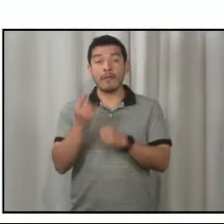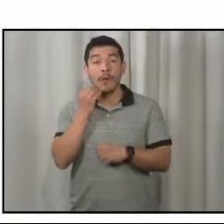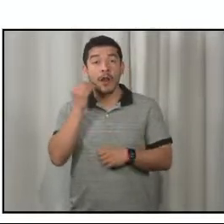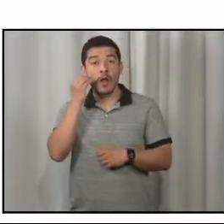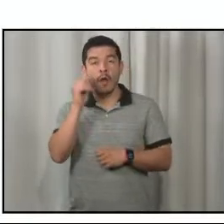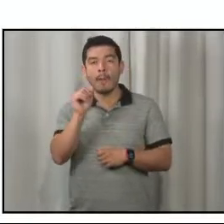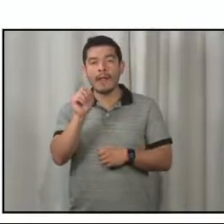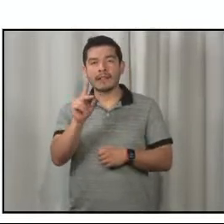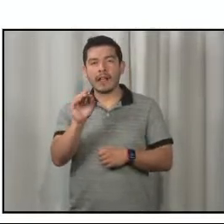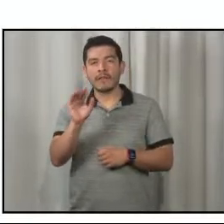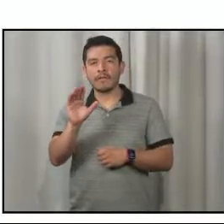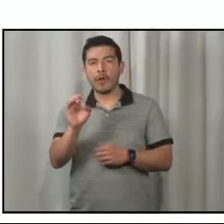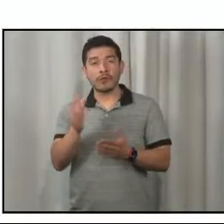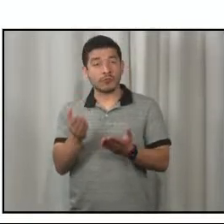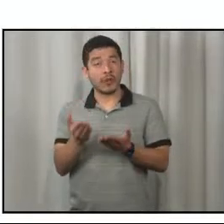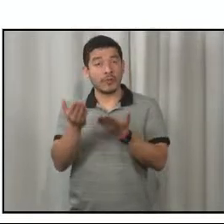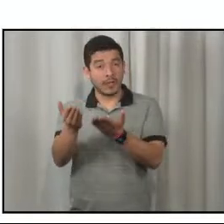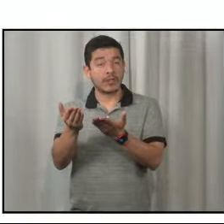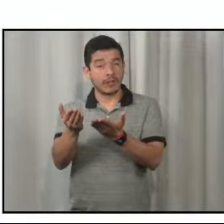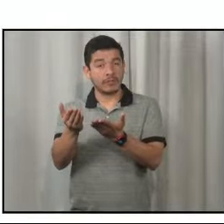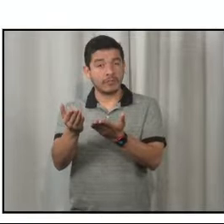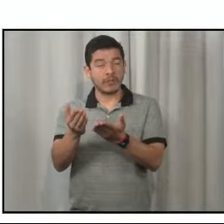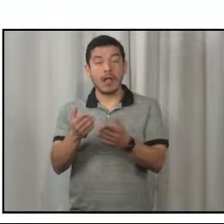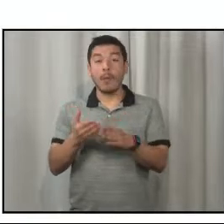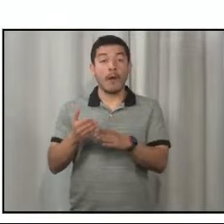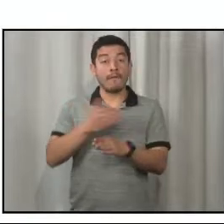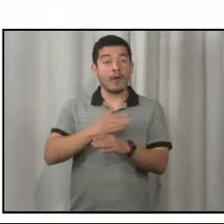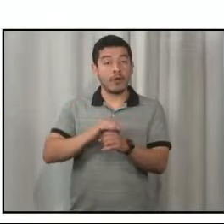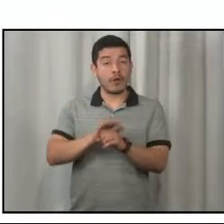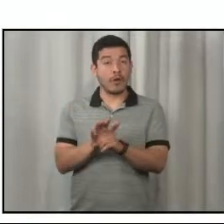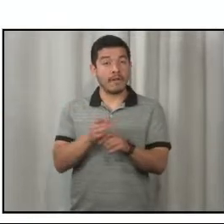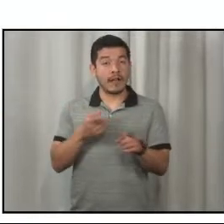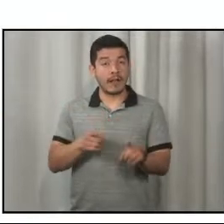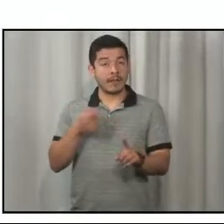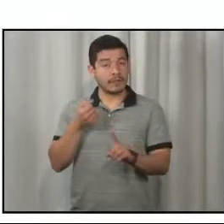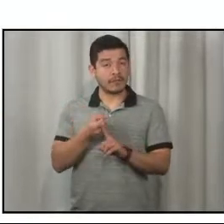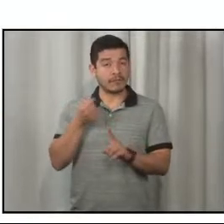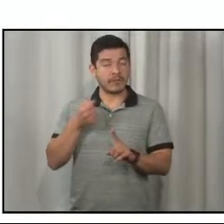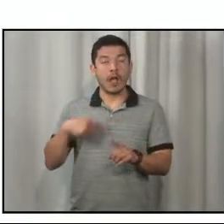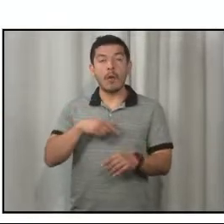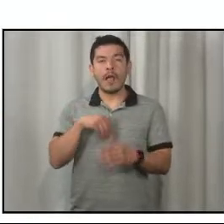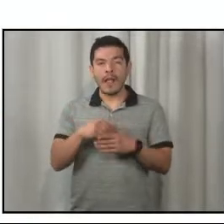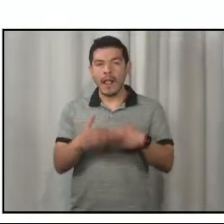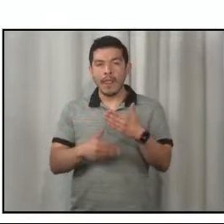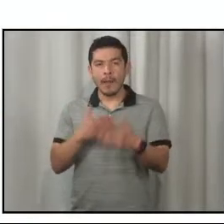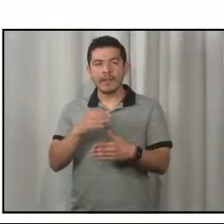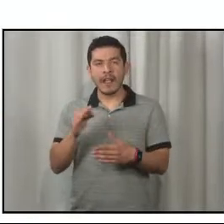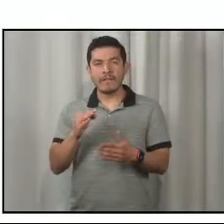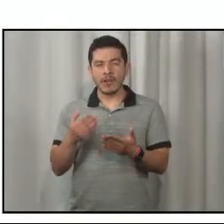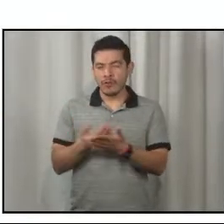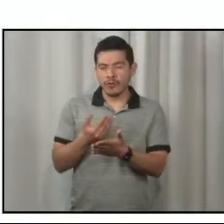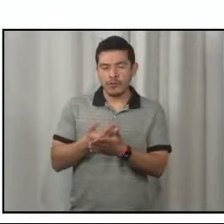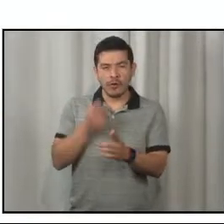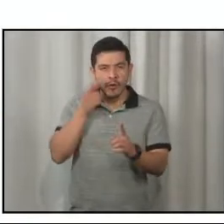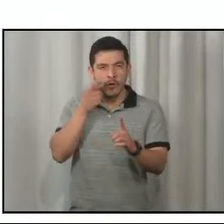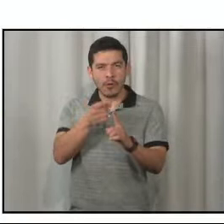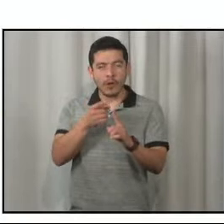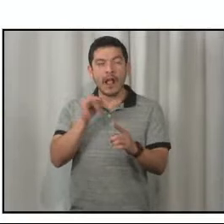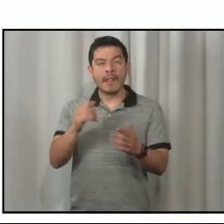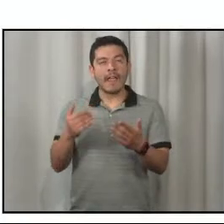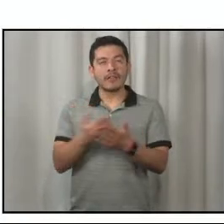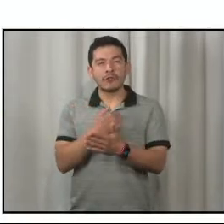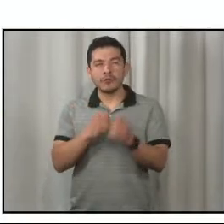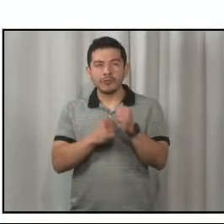force recommendations back before the pandemic. We're in the process of updating that, but that was a comprehensive outreach strategy